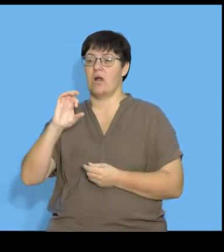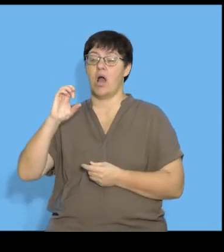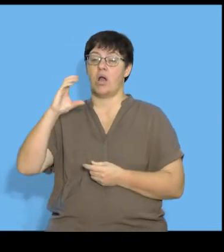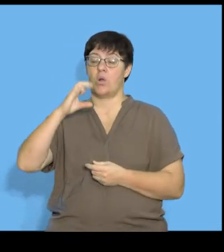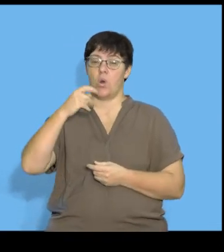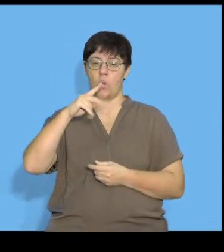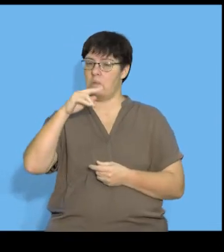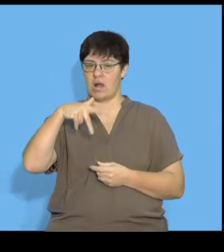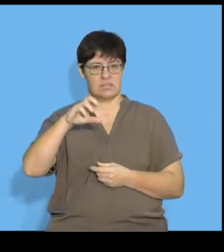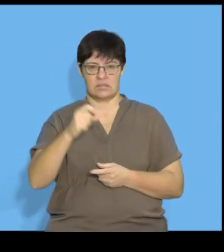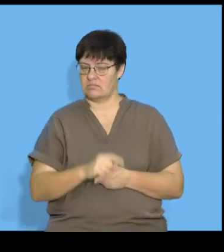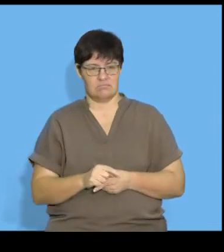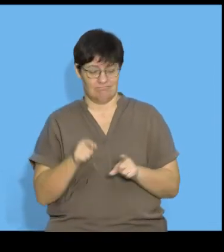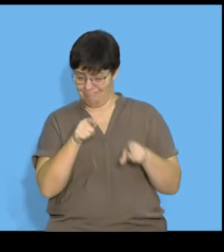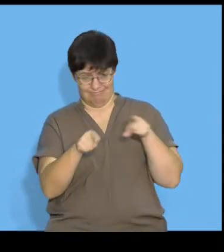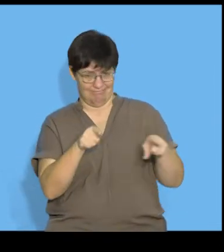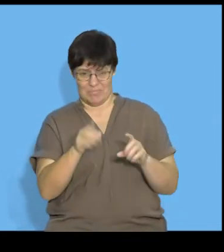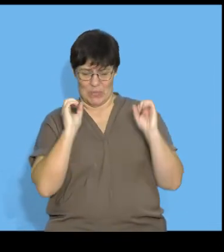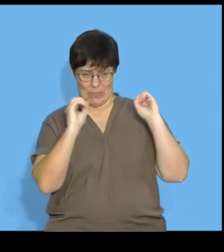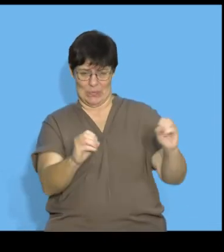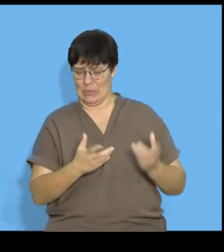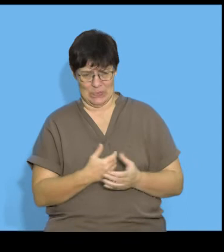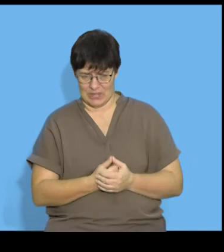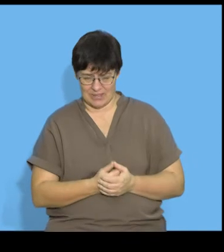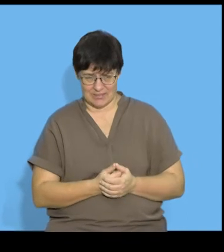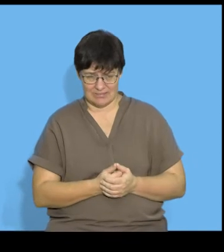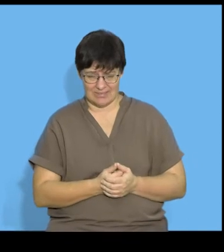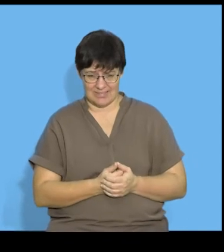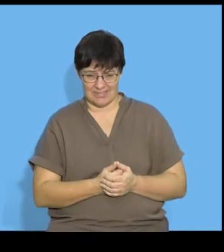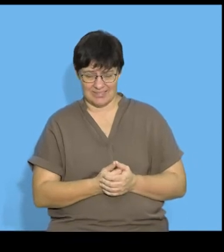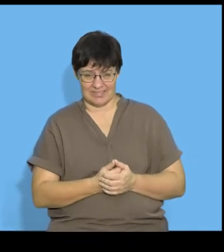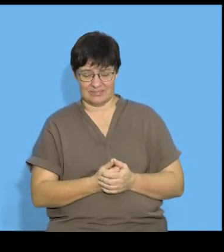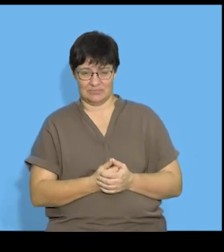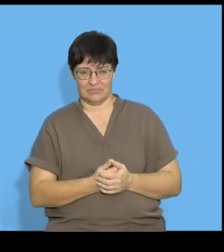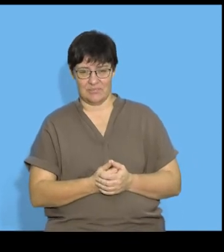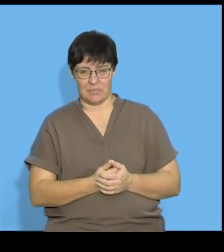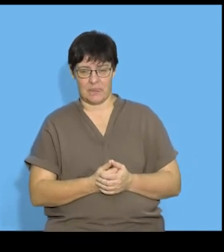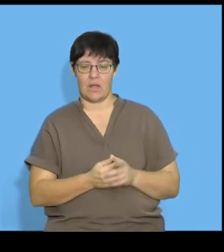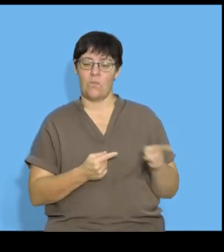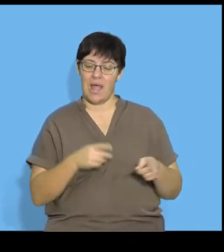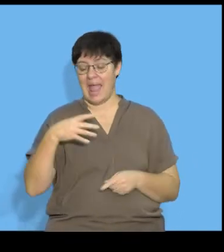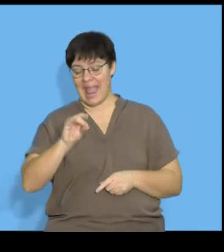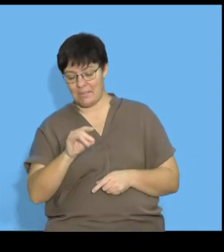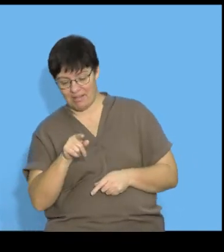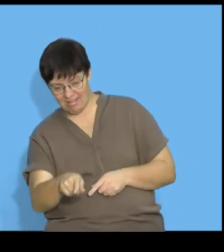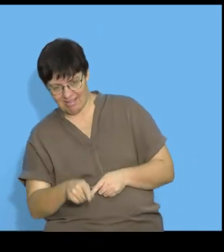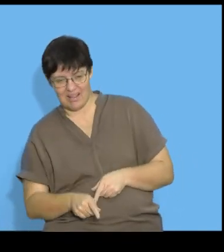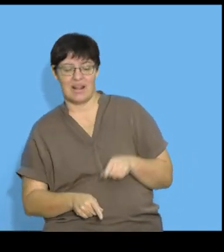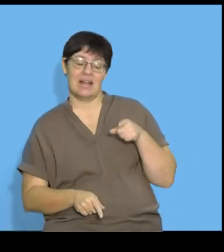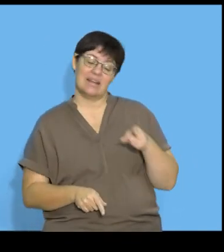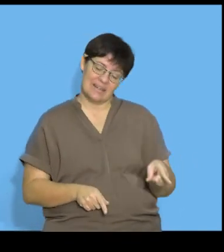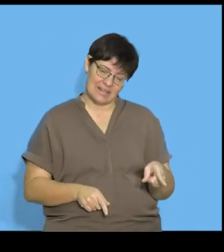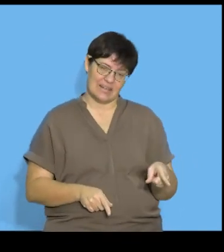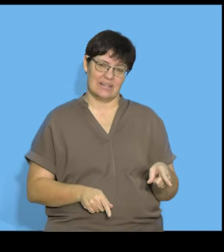chloroplasts. Neither fungi nor protozoans, guys, have chloroplasts. One is the animal, all right, of